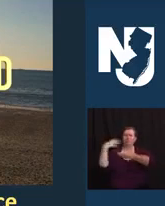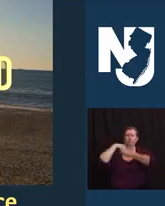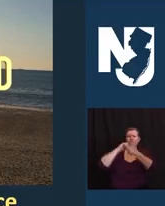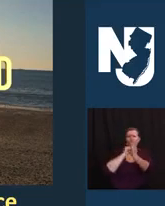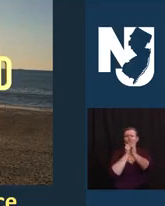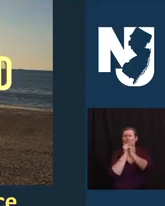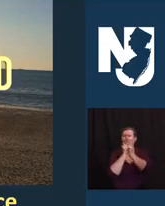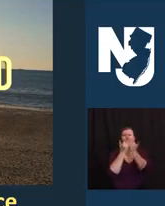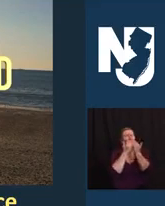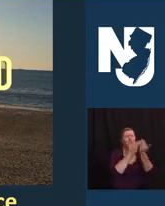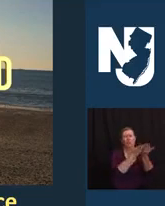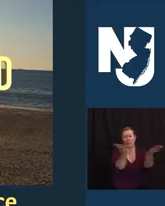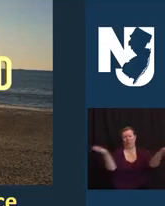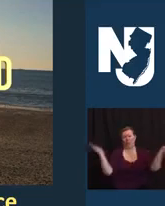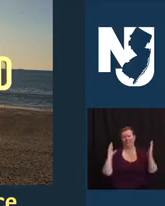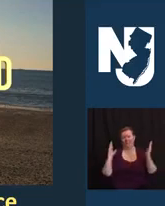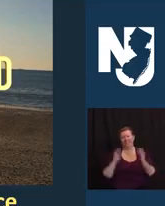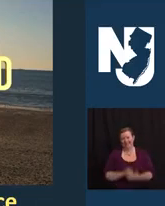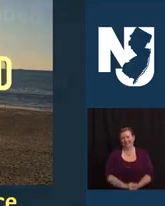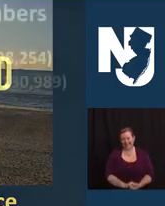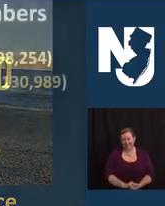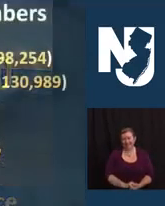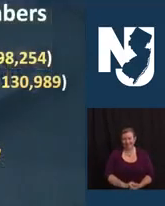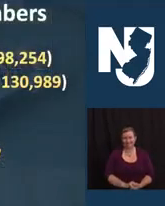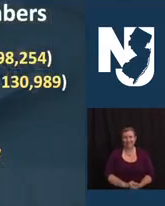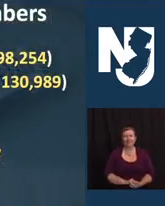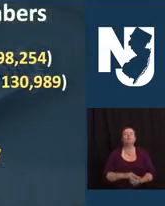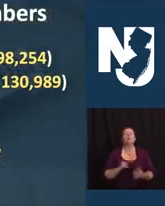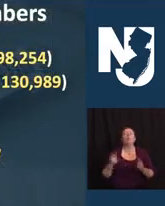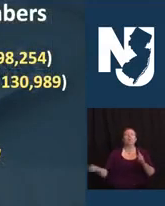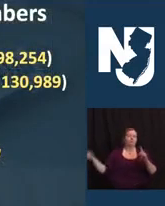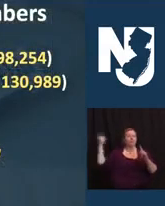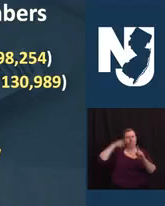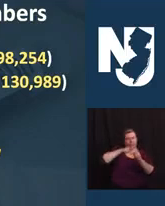say thank you. Now back to the numbers. We have an